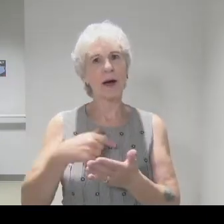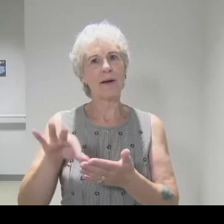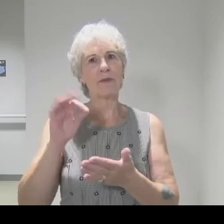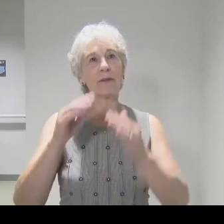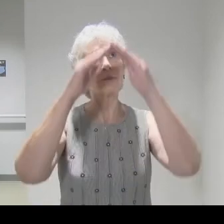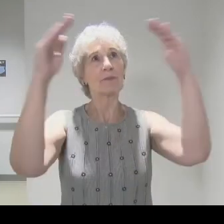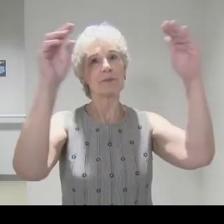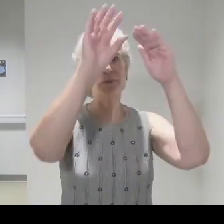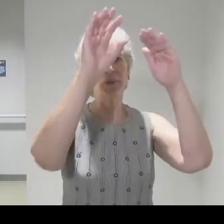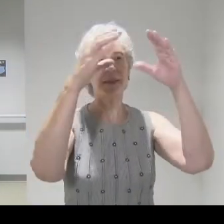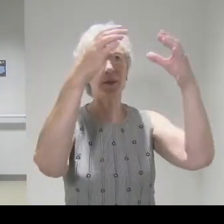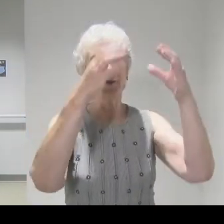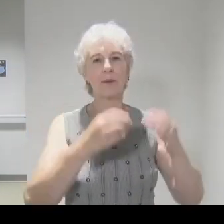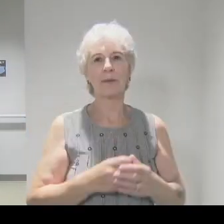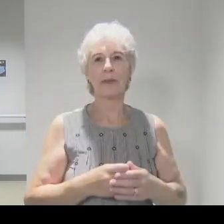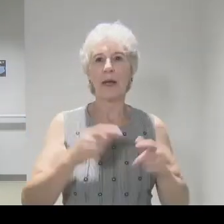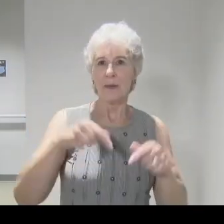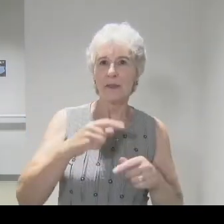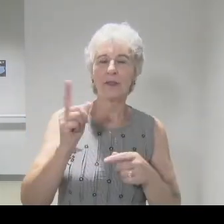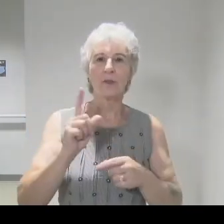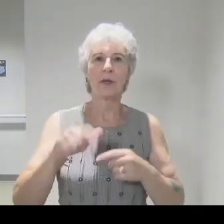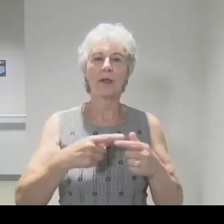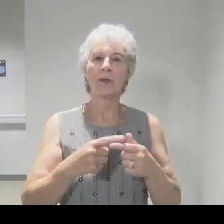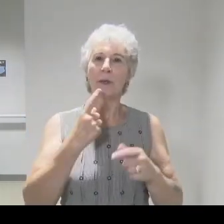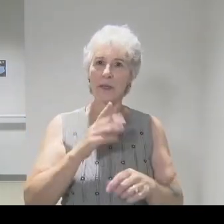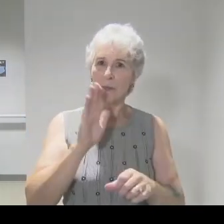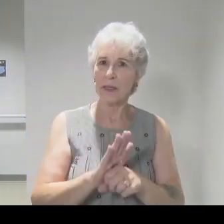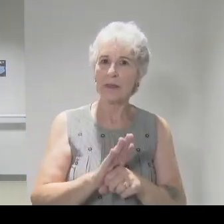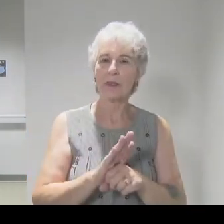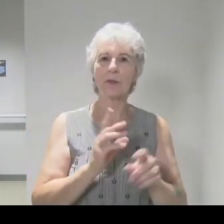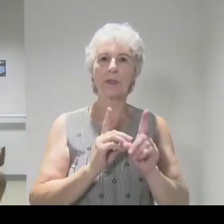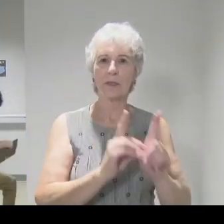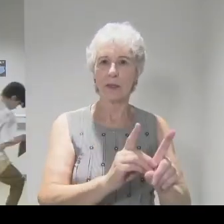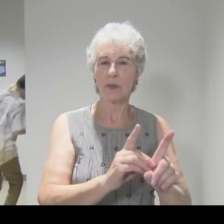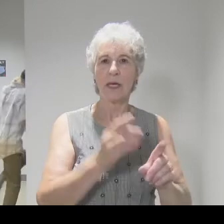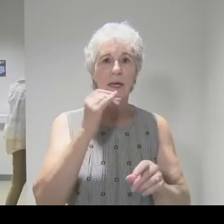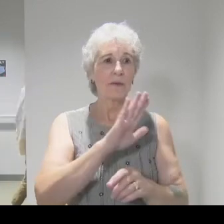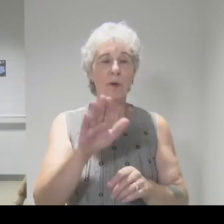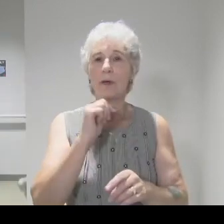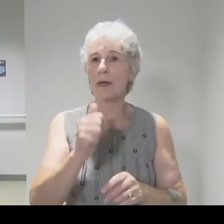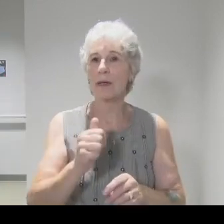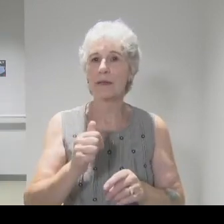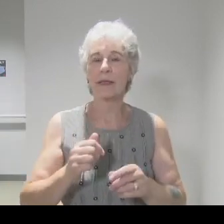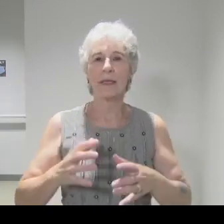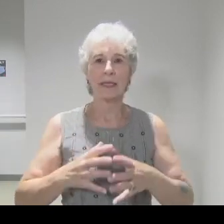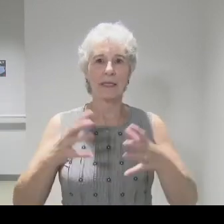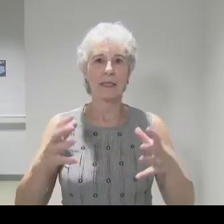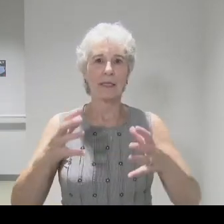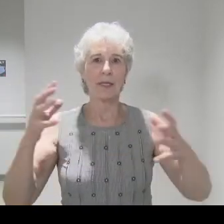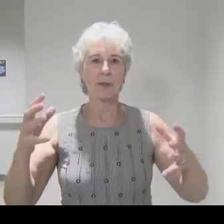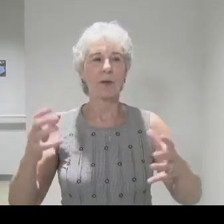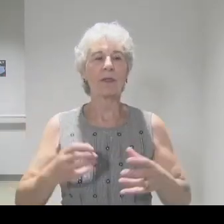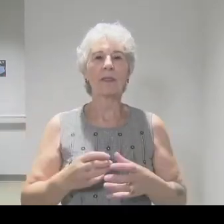This is when you need to commit to discipleship. If you're not in a growing discipleship group or leading a growing group, you need